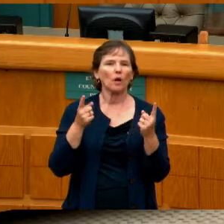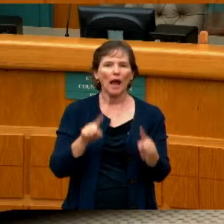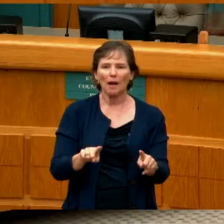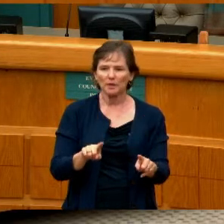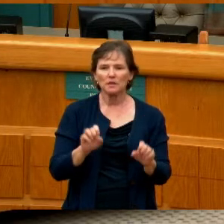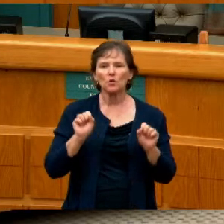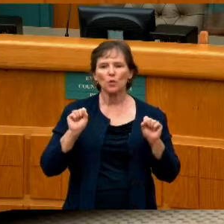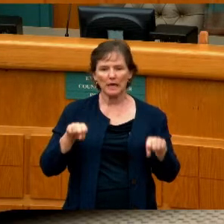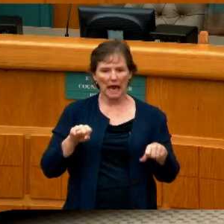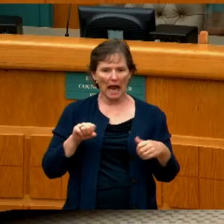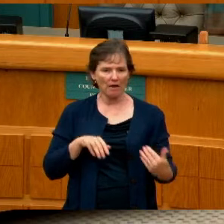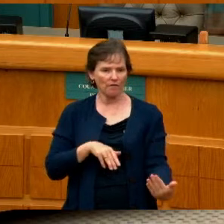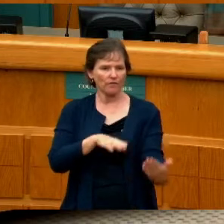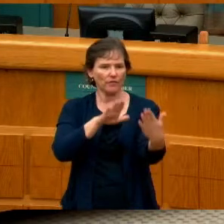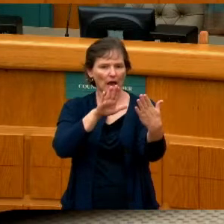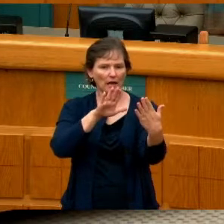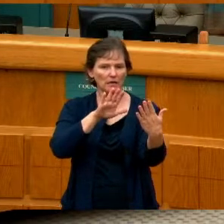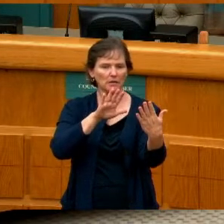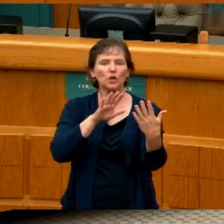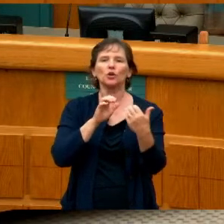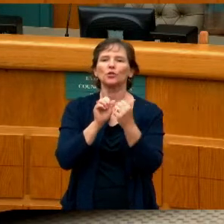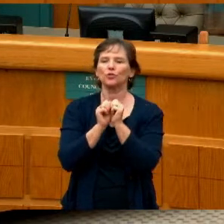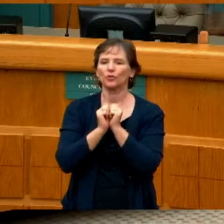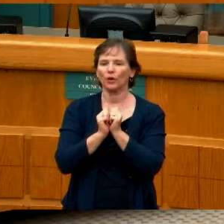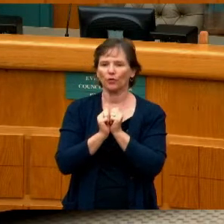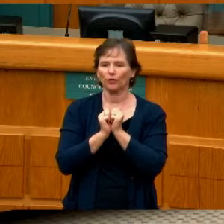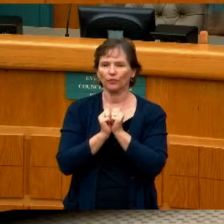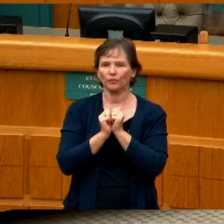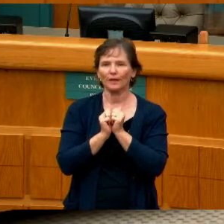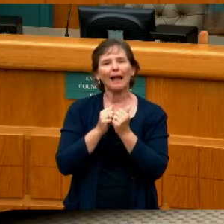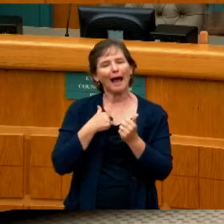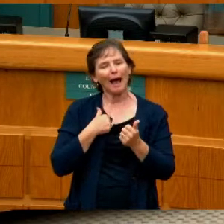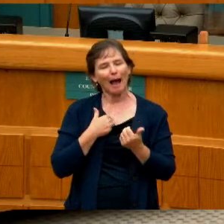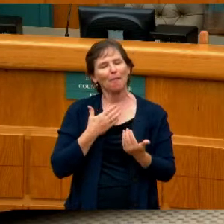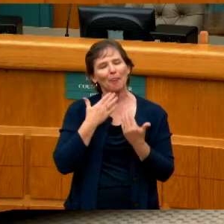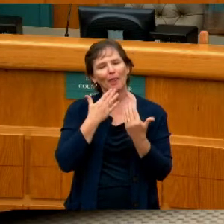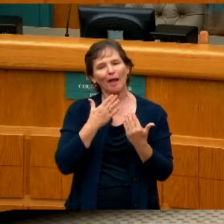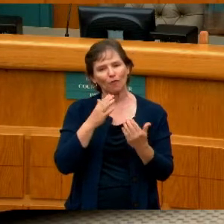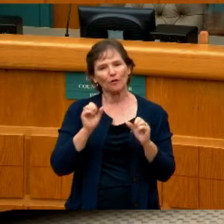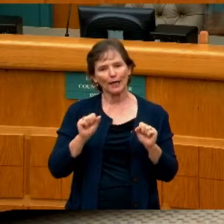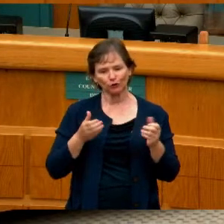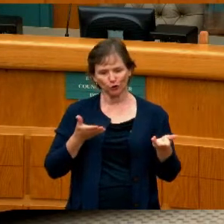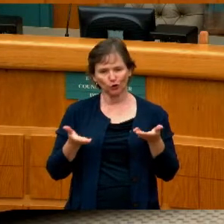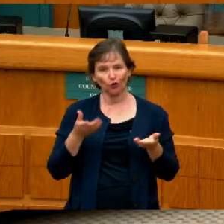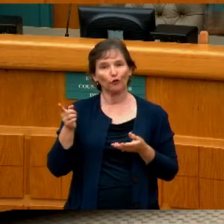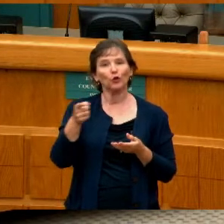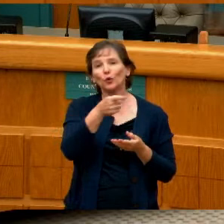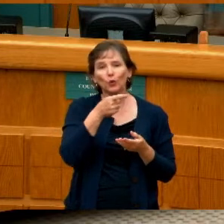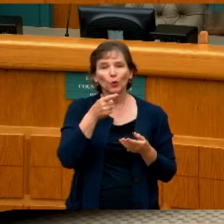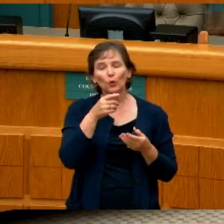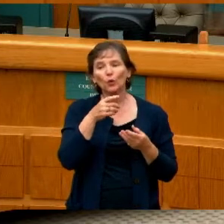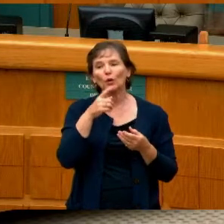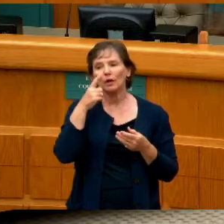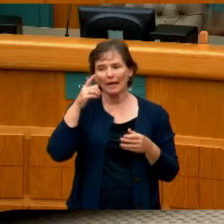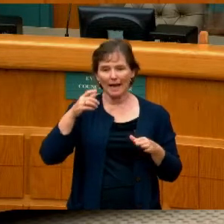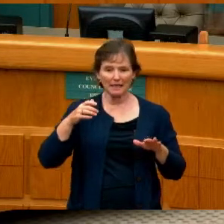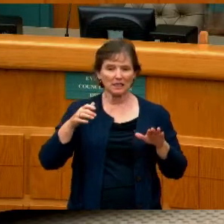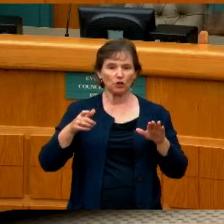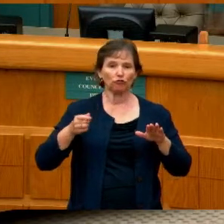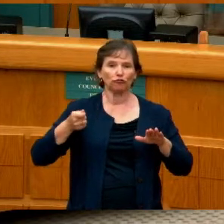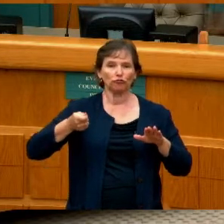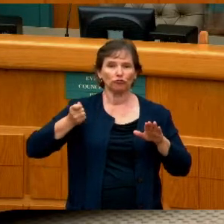adversity life brings us, we can face it together. I'm thankful for the opportunity to serve as your county